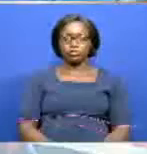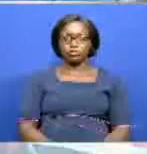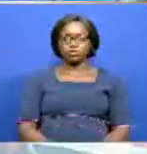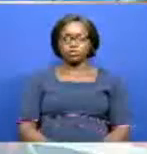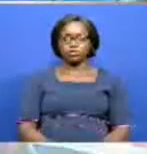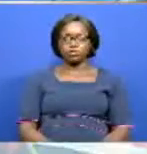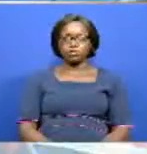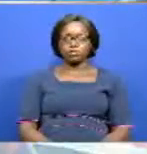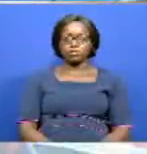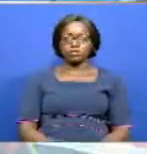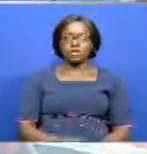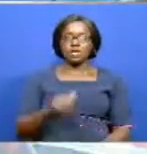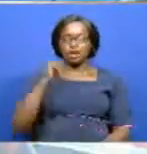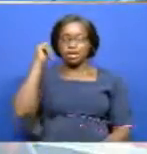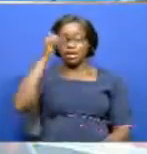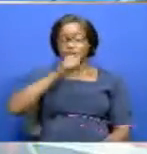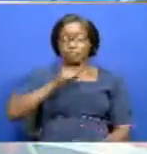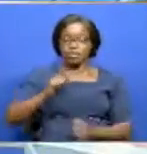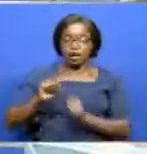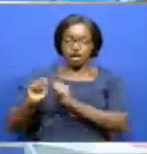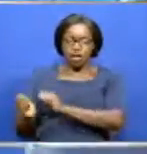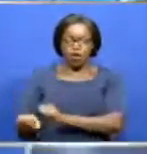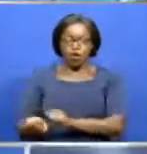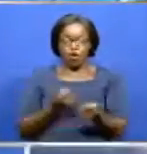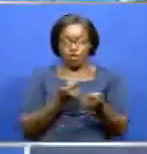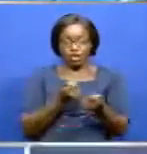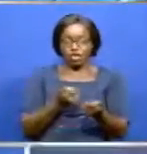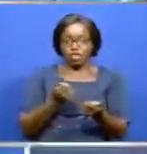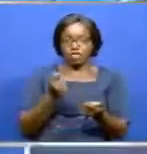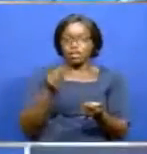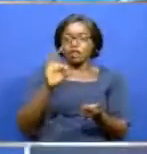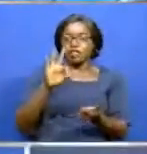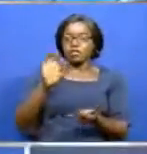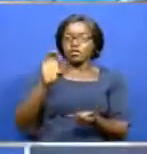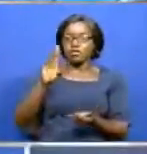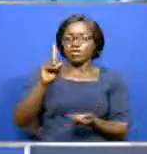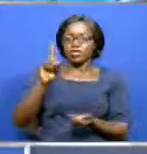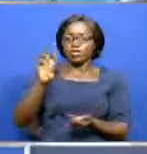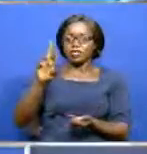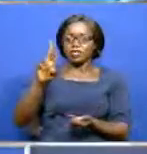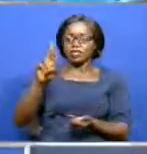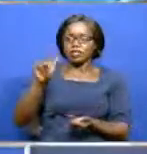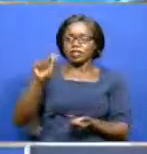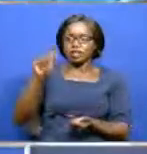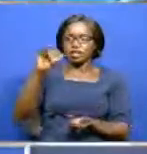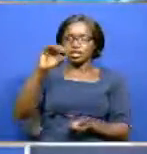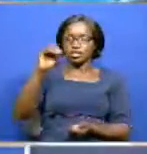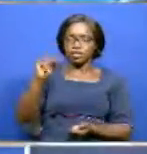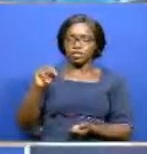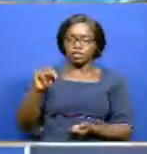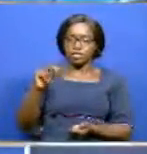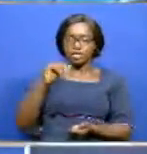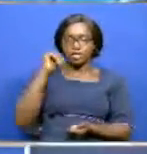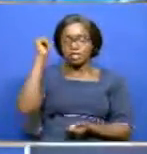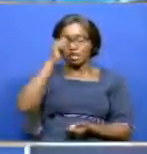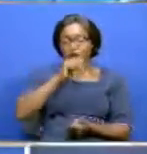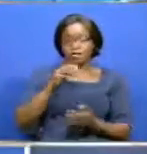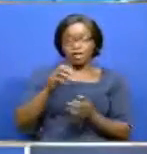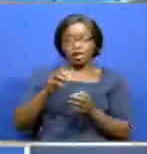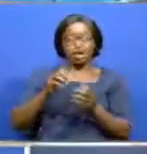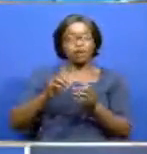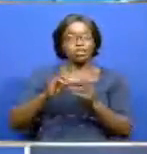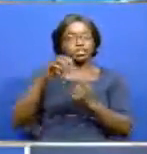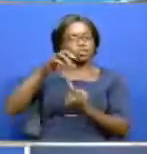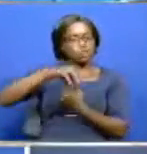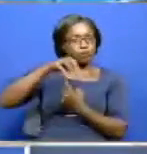The Africa Hockey Federation has announced that this year's Africa Club Championship will go on as planned despite the effects of the coronavirus